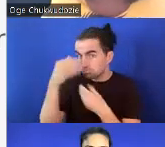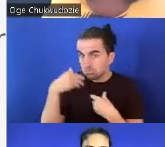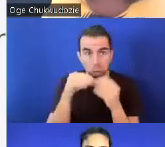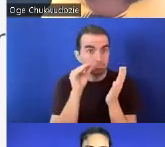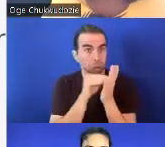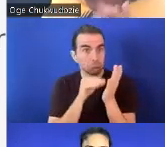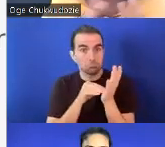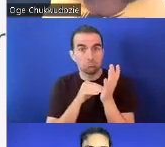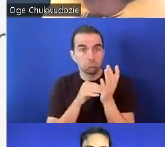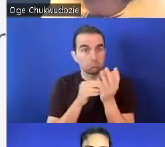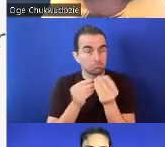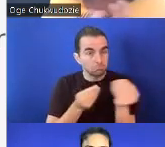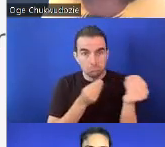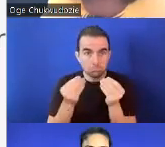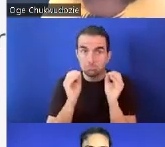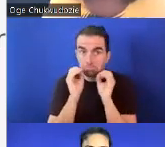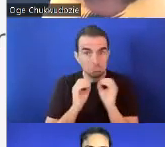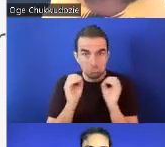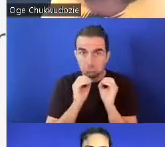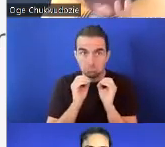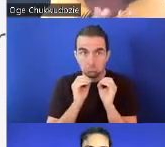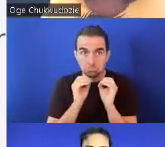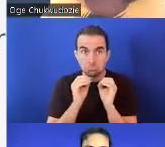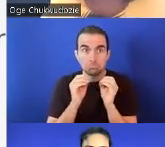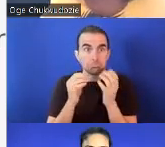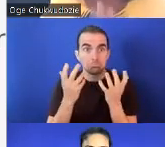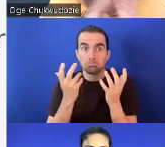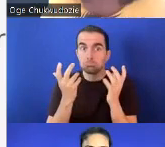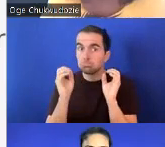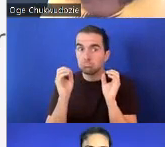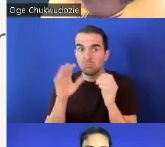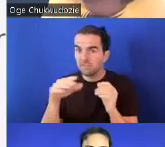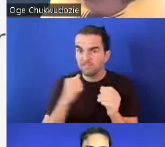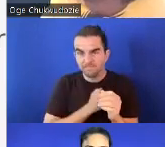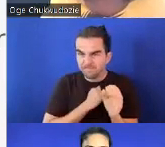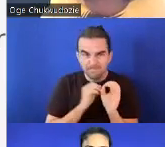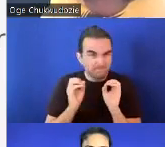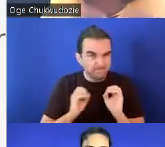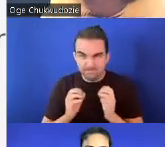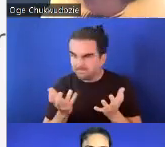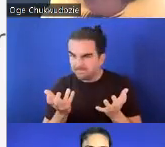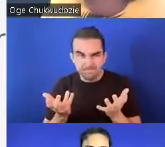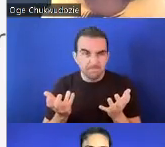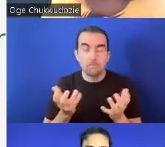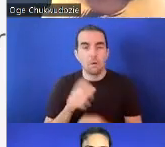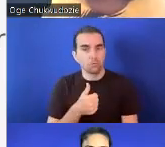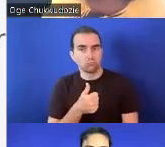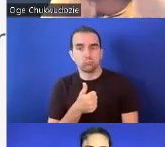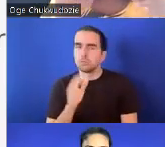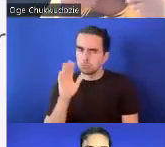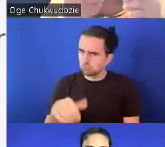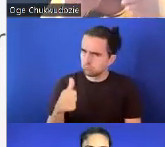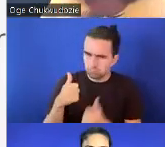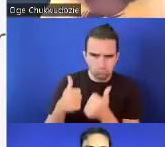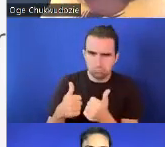people are still not confident to report, or it might be that they are being threatened to report. So it's always better to, in